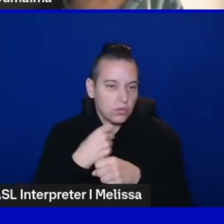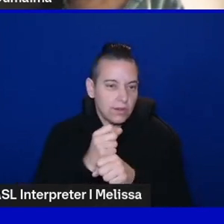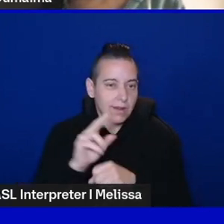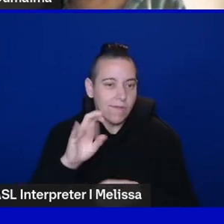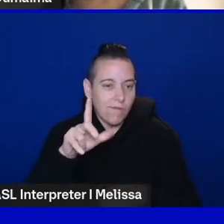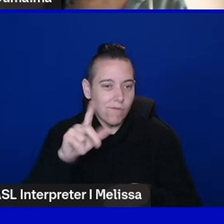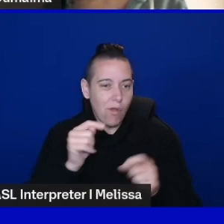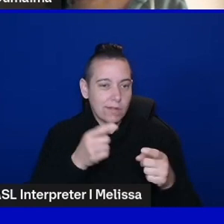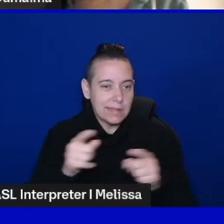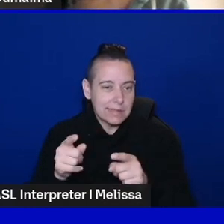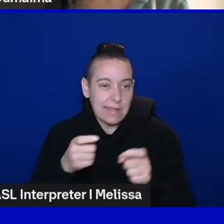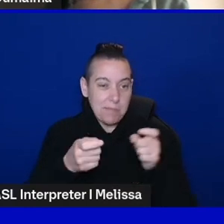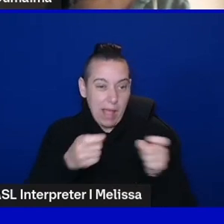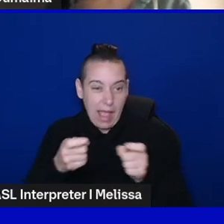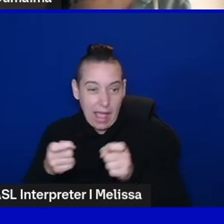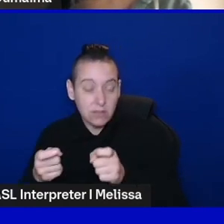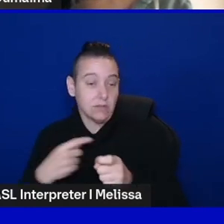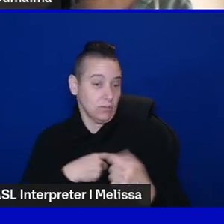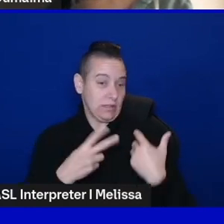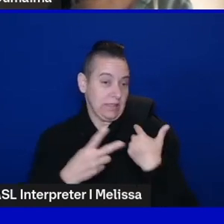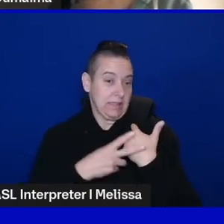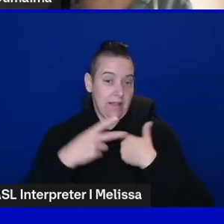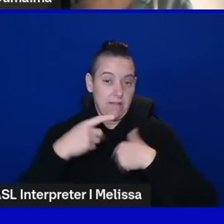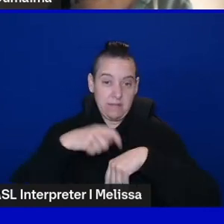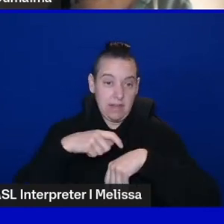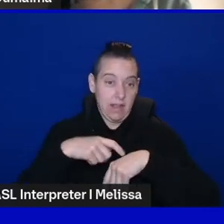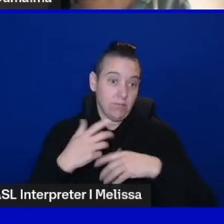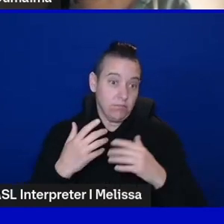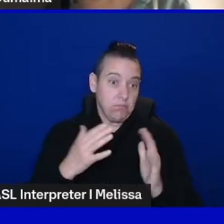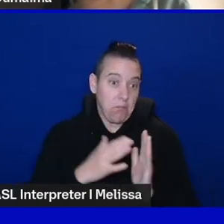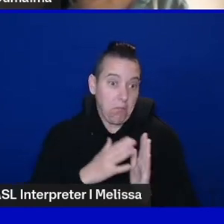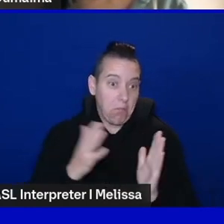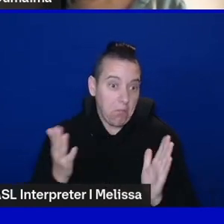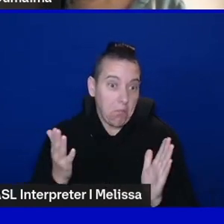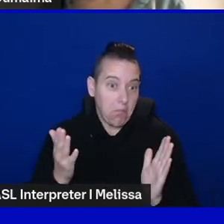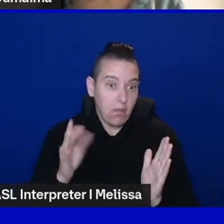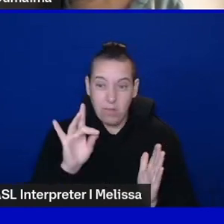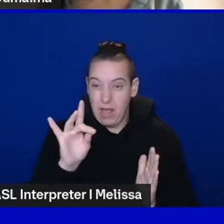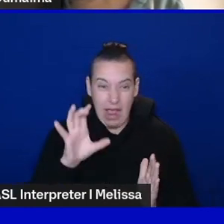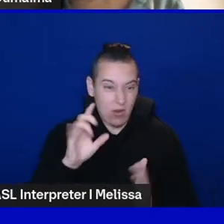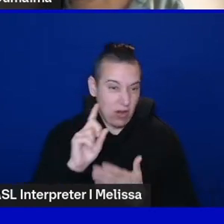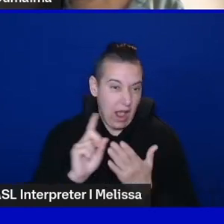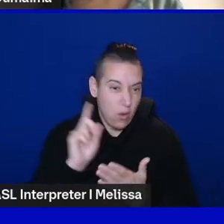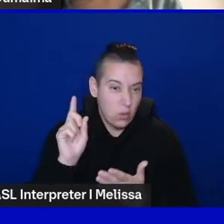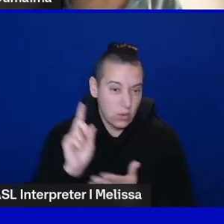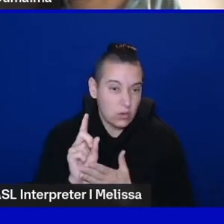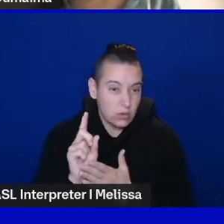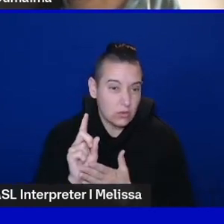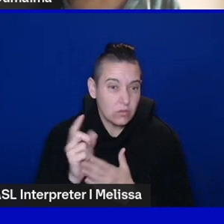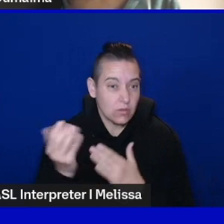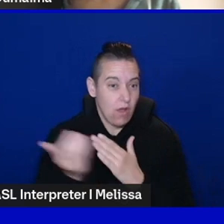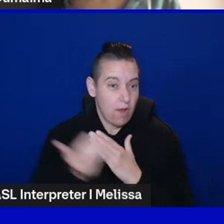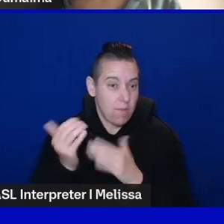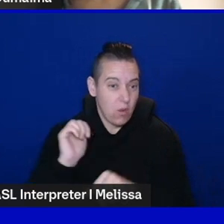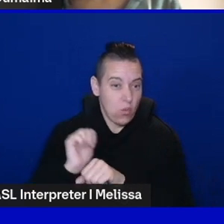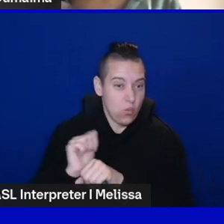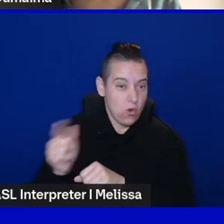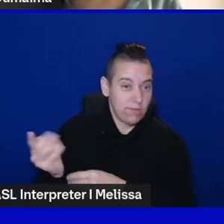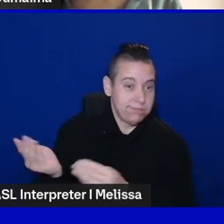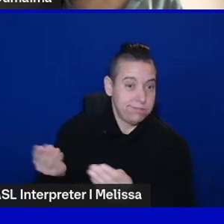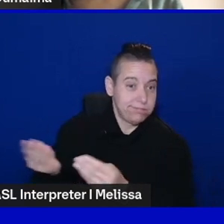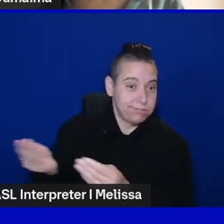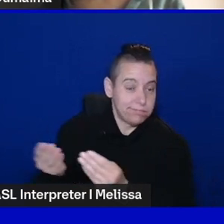instances and manage them, we actually saved along the way of 800 hours with automated workflows. So